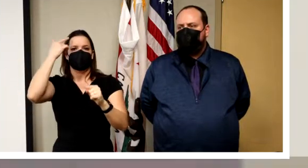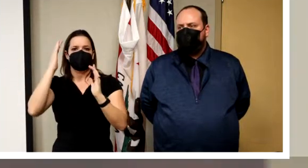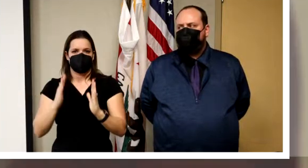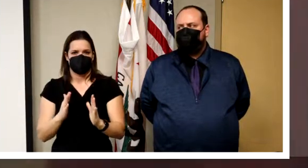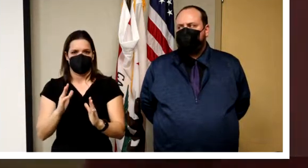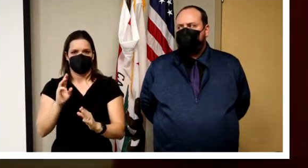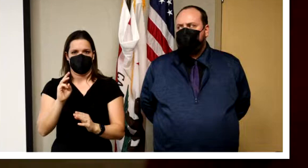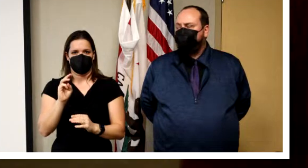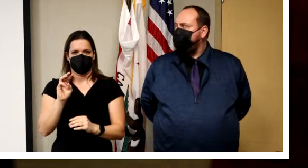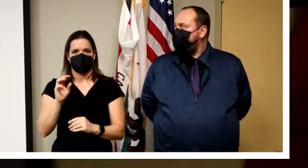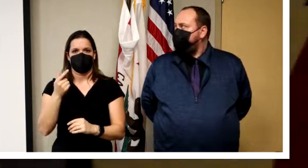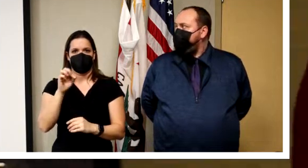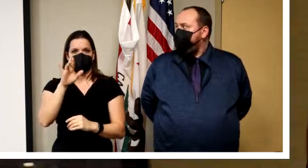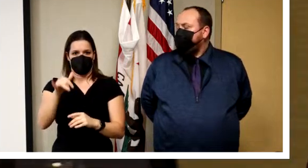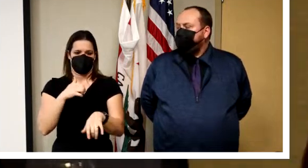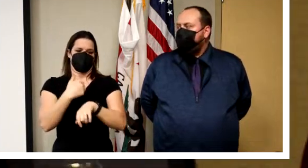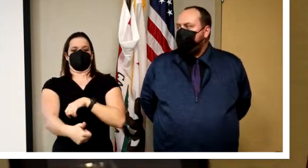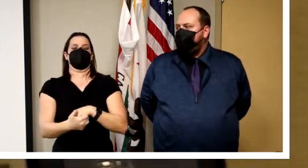that.